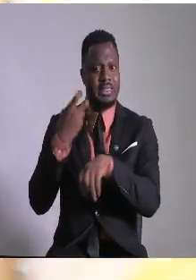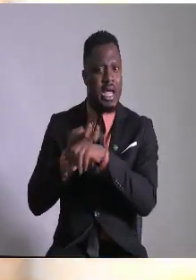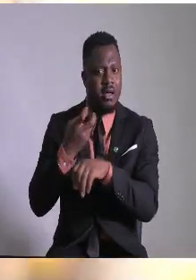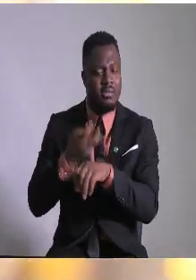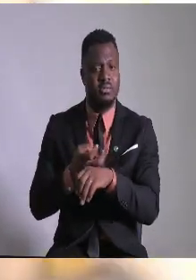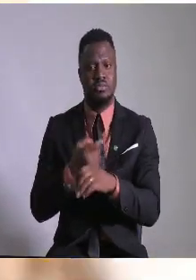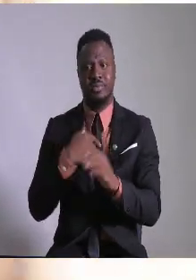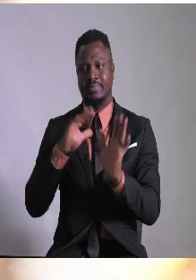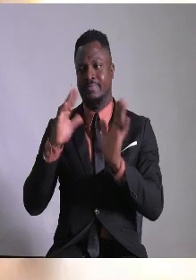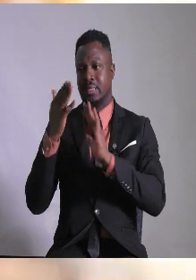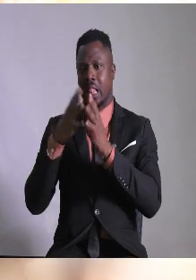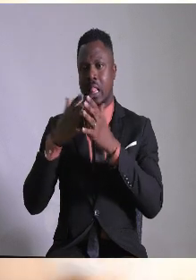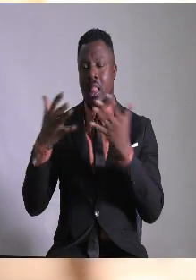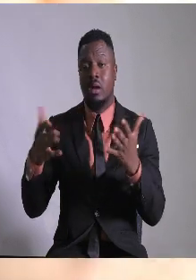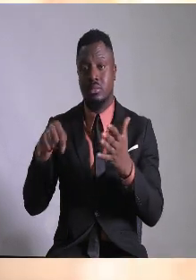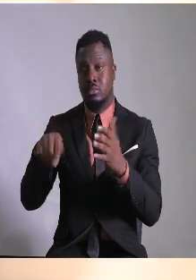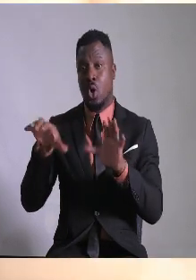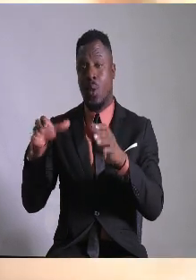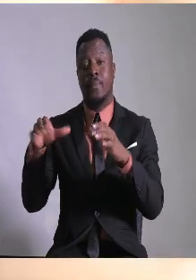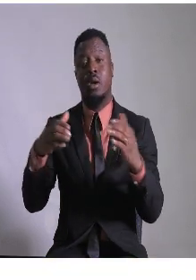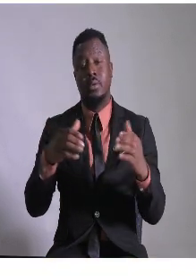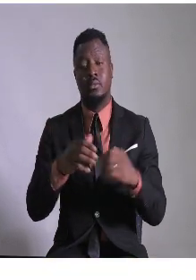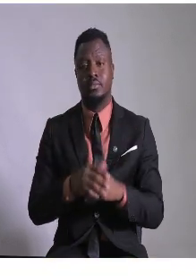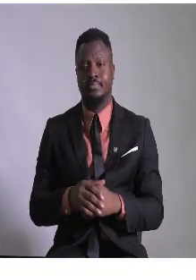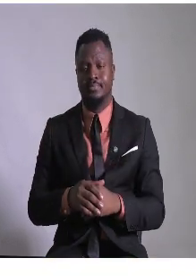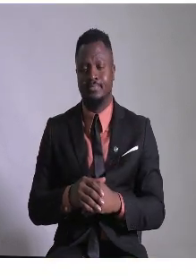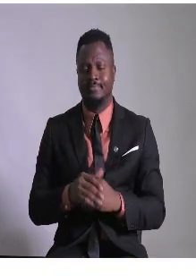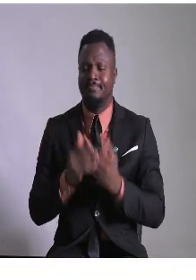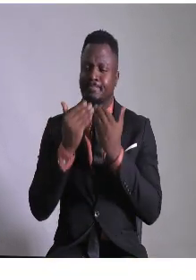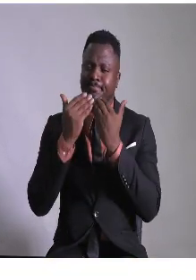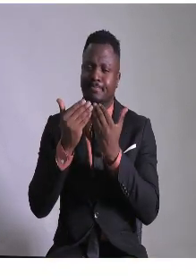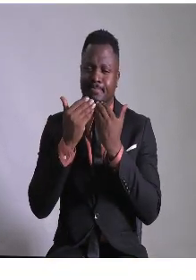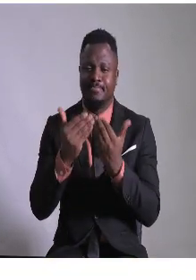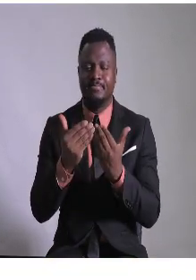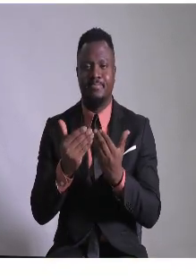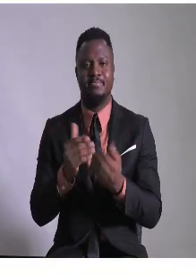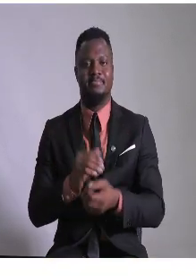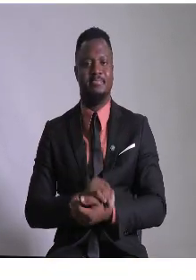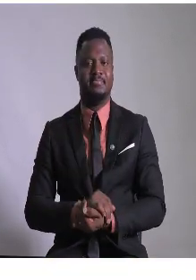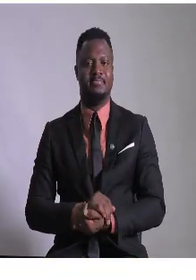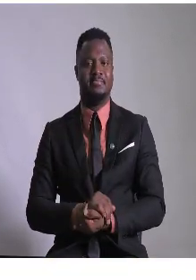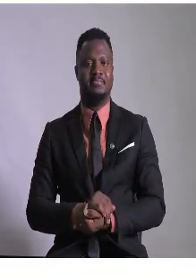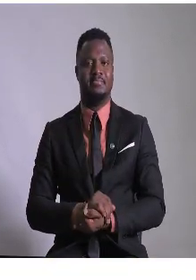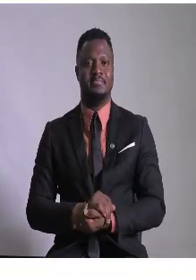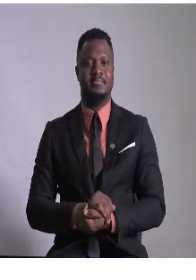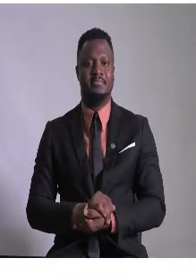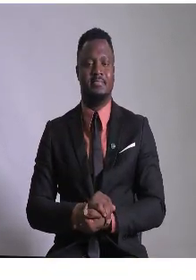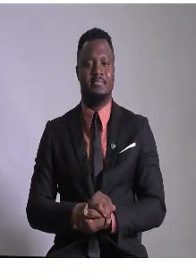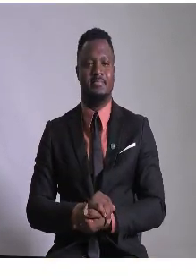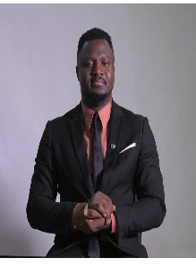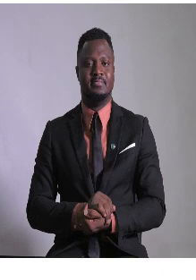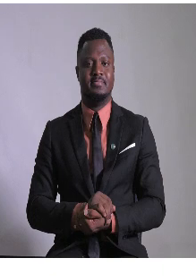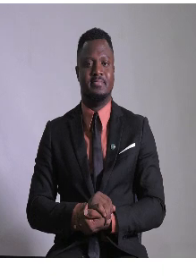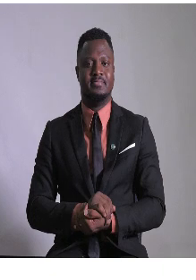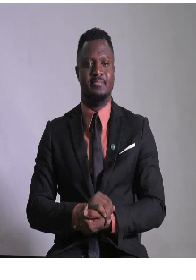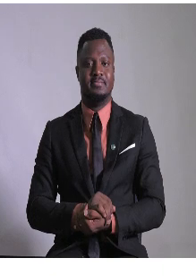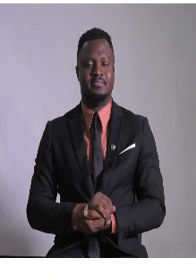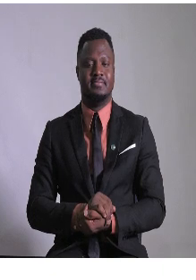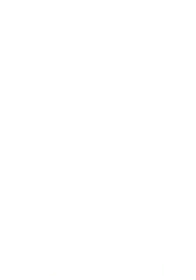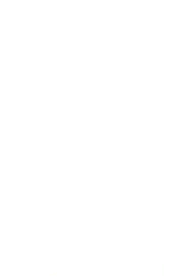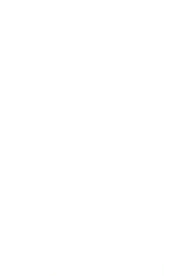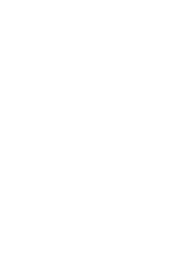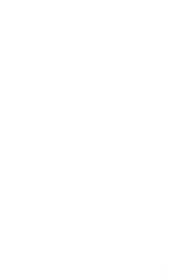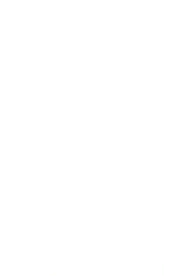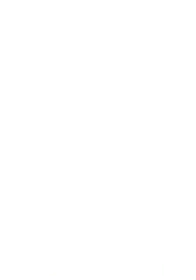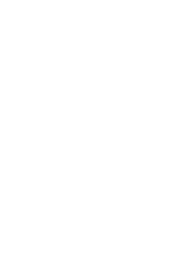of difficulties we are facing in the communities. Special thanks, Afa Rufai, Chief Imam,